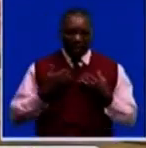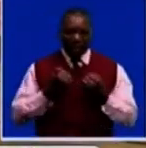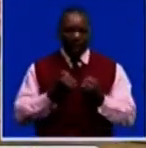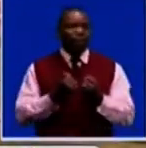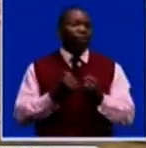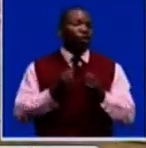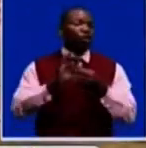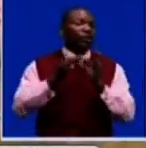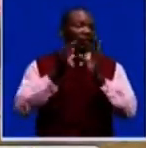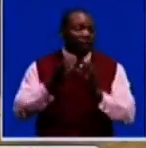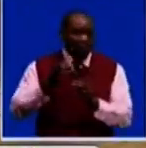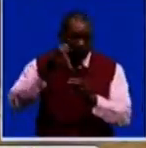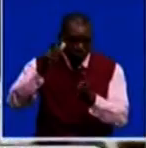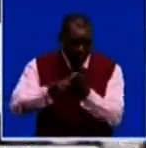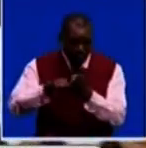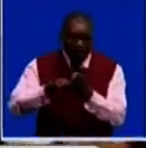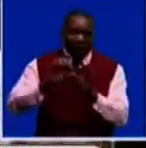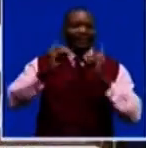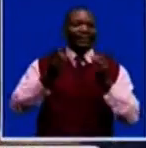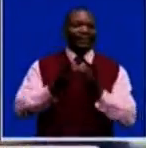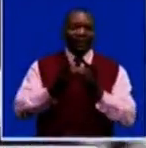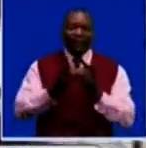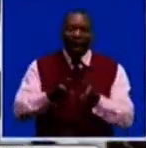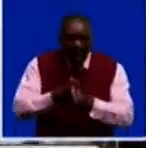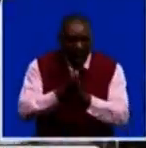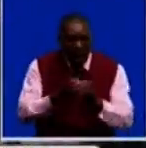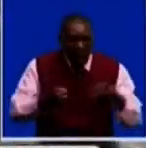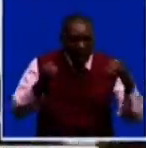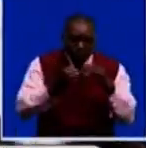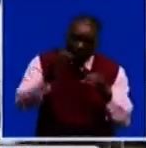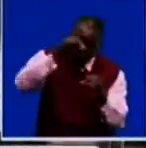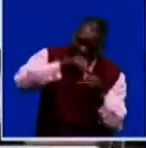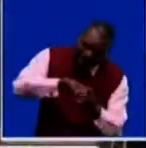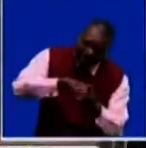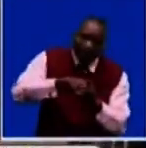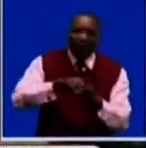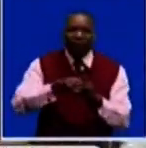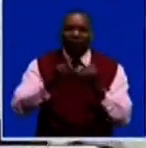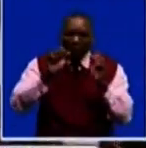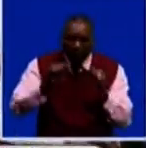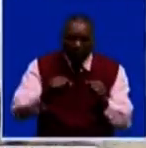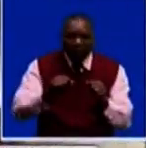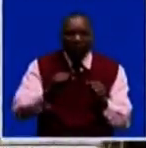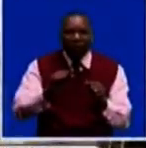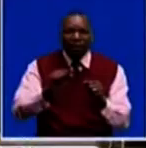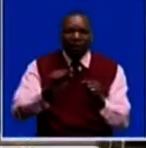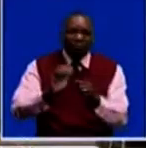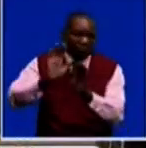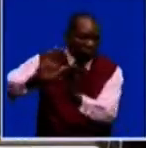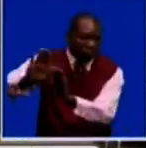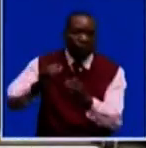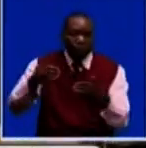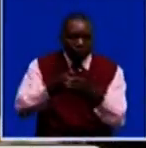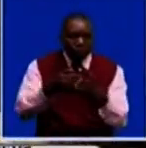Coordinator Sophie Musisha has called for more community engagements in the new HIV infections are to be